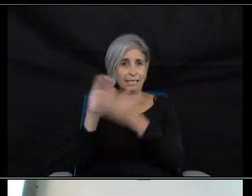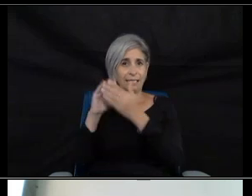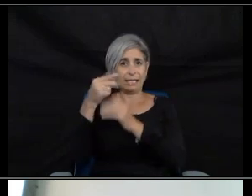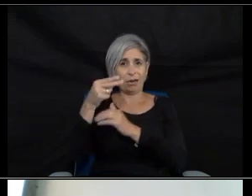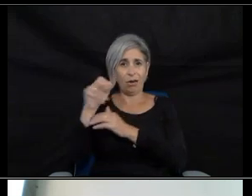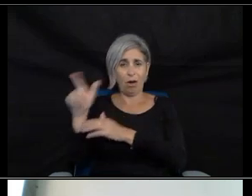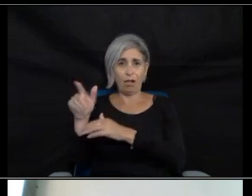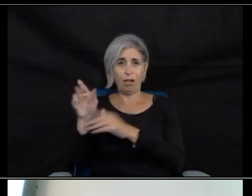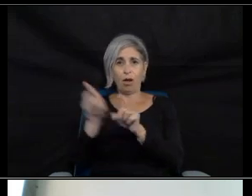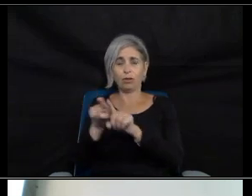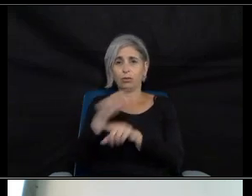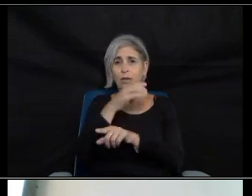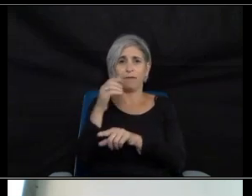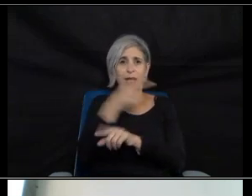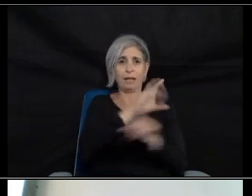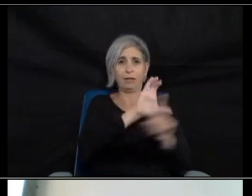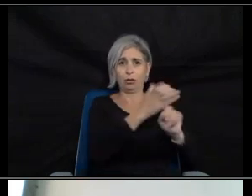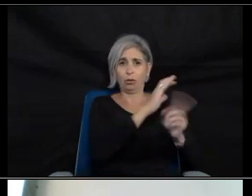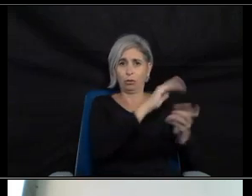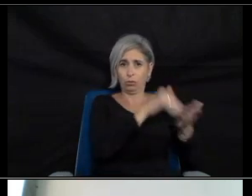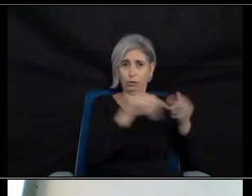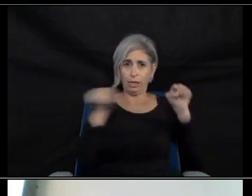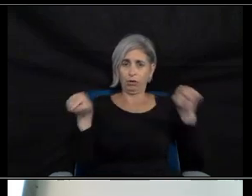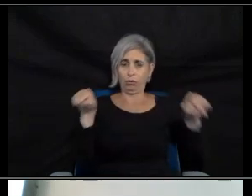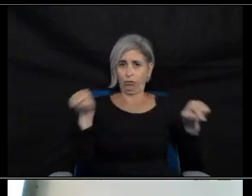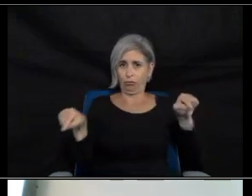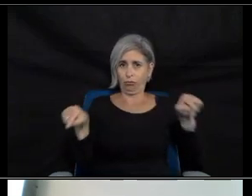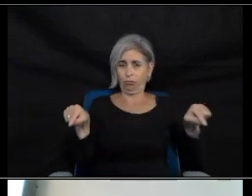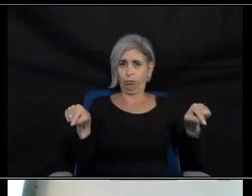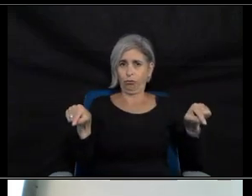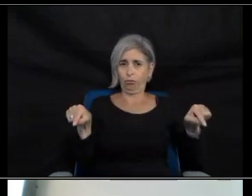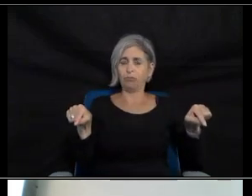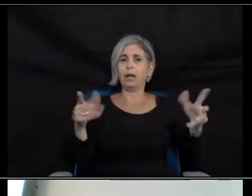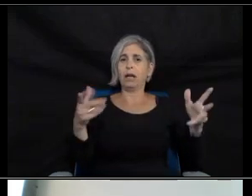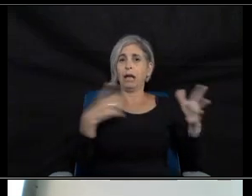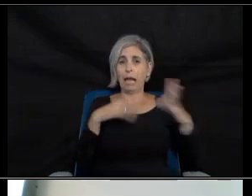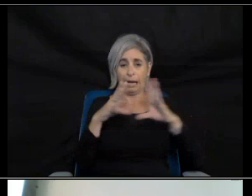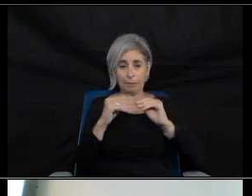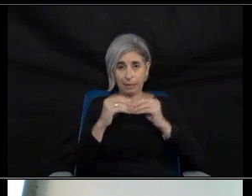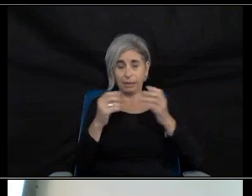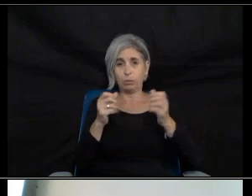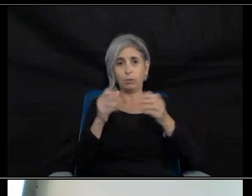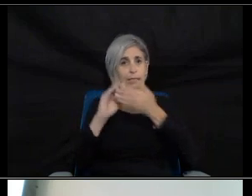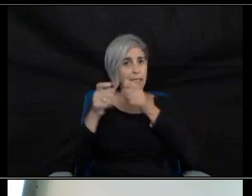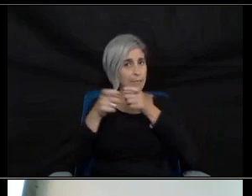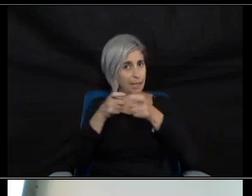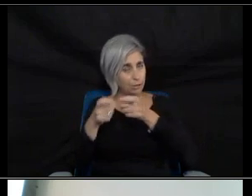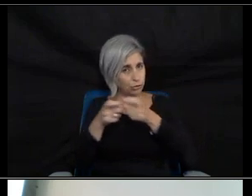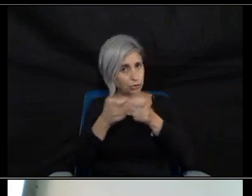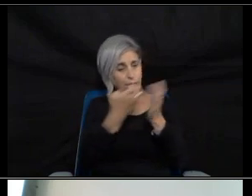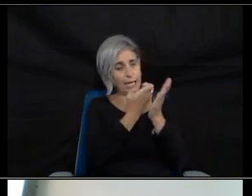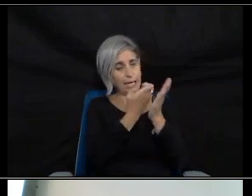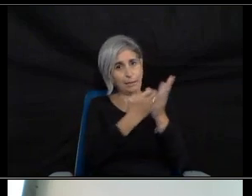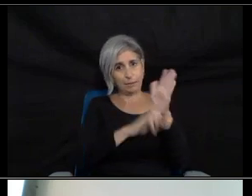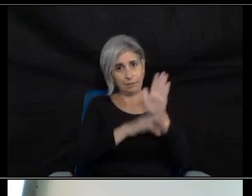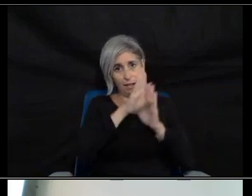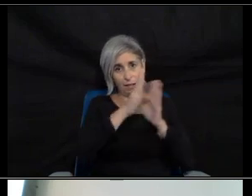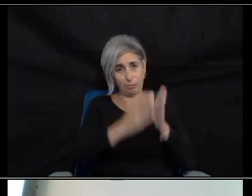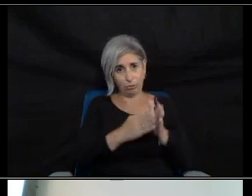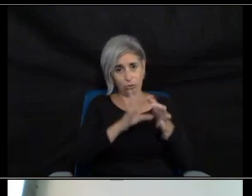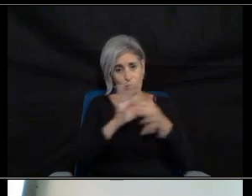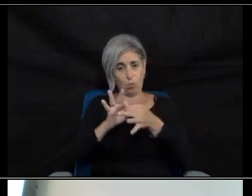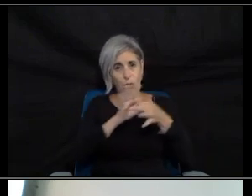Cafe space in the Cultural Center. I had a meeting with the city manager and our economic development and strategy